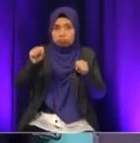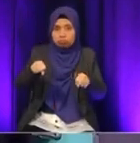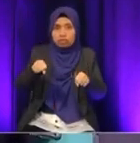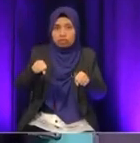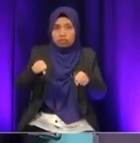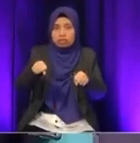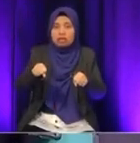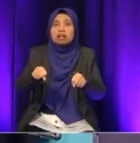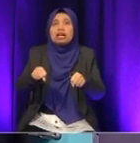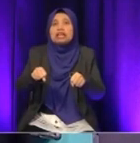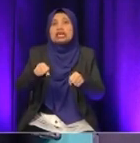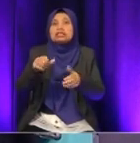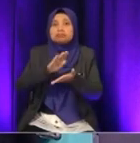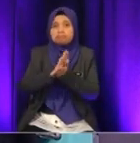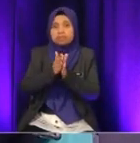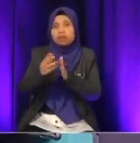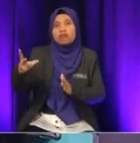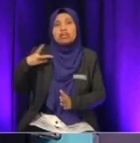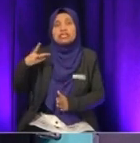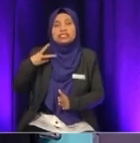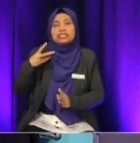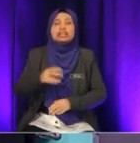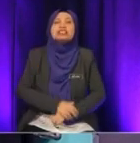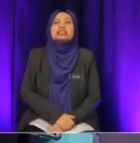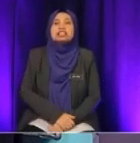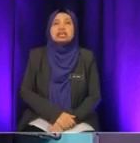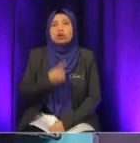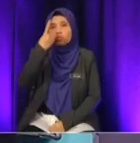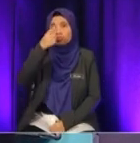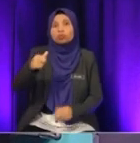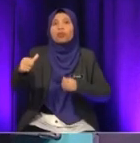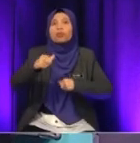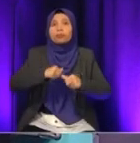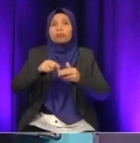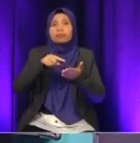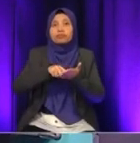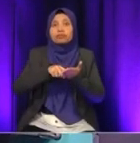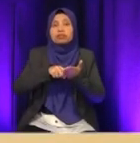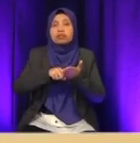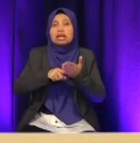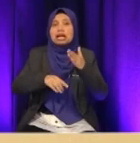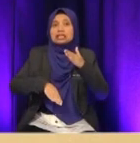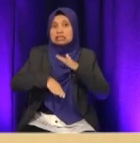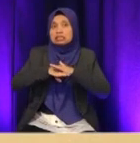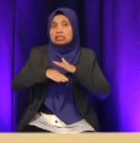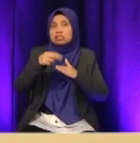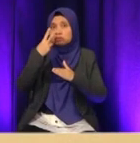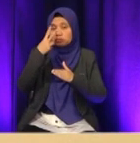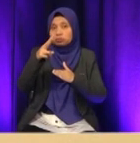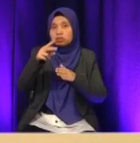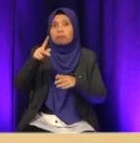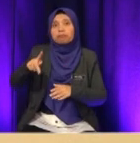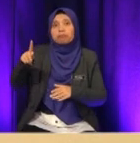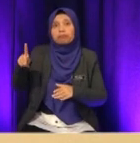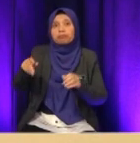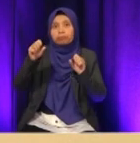yep. acting alone voluntarily. Mm-hmm. Okay. Alright, so for this activity, mm-hmm. below are some voluntary activities that people can